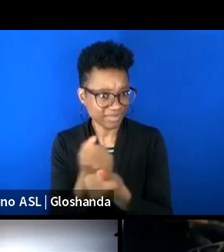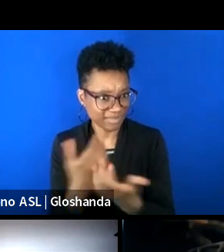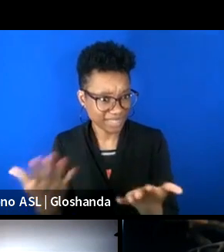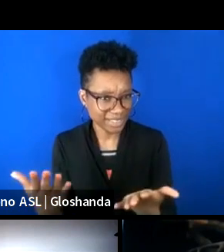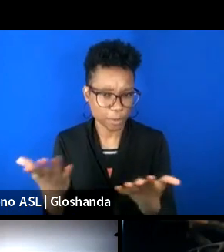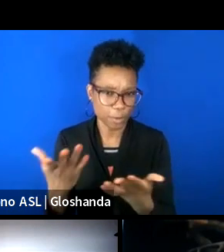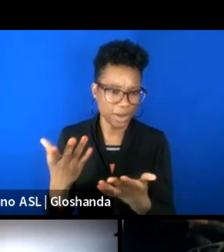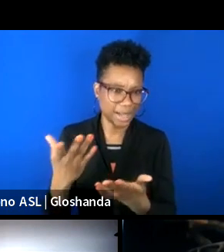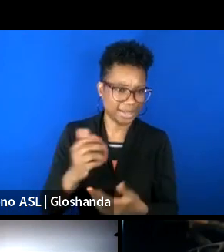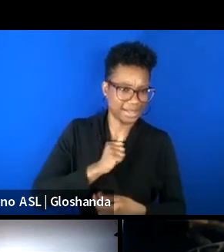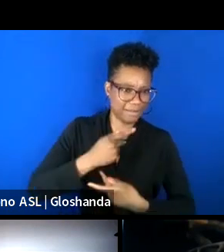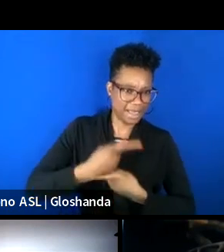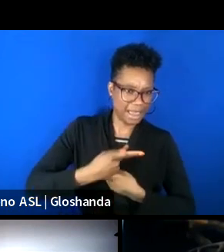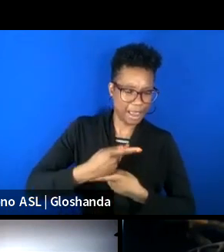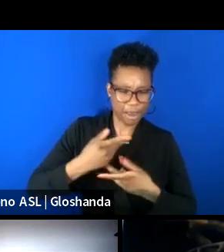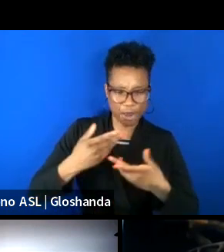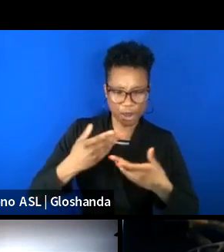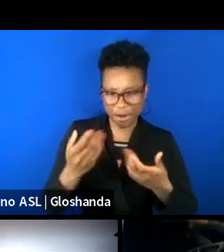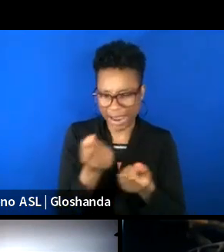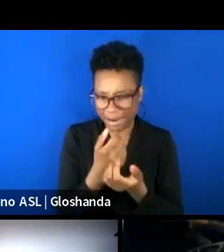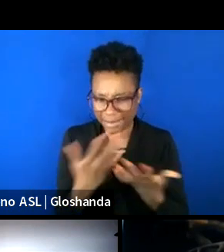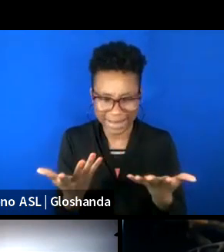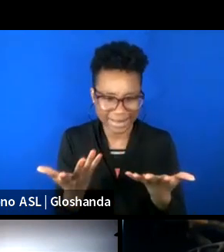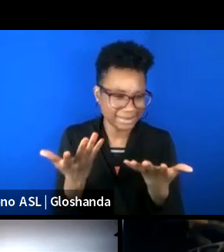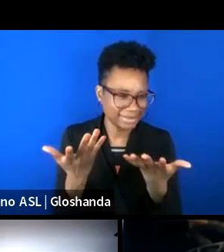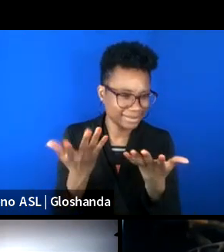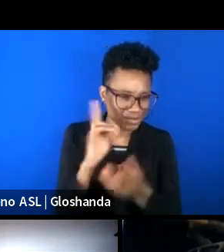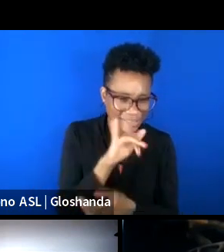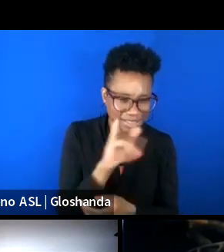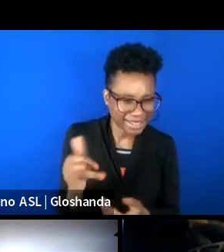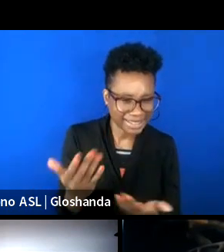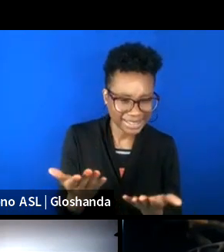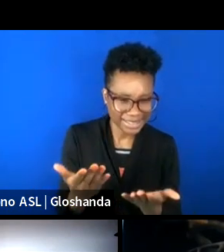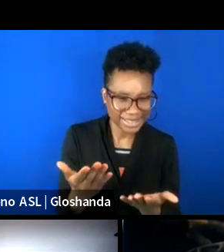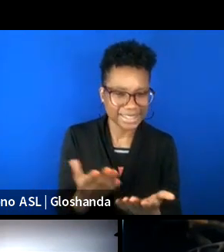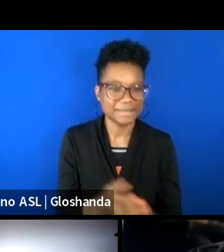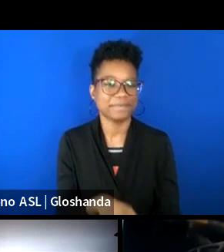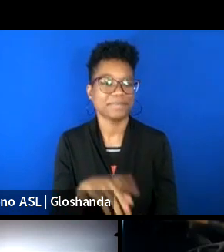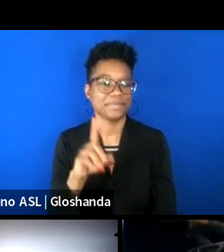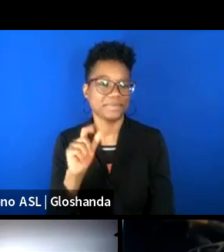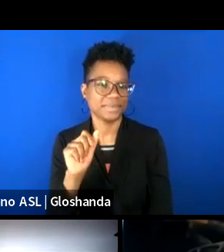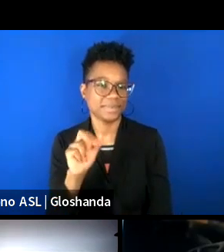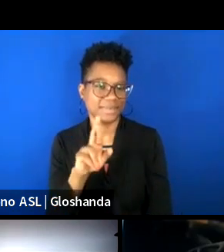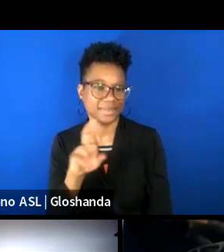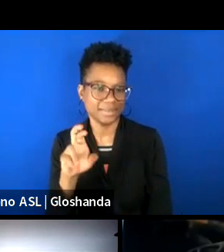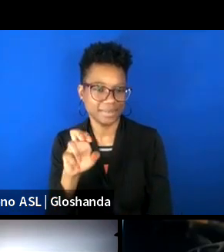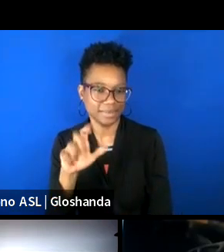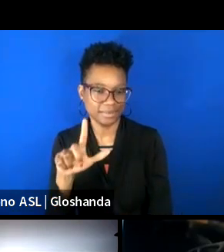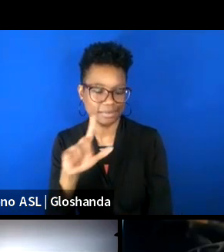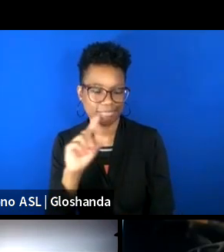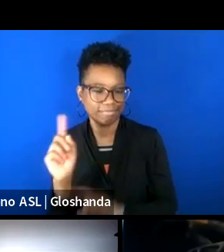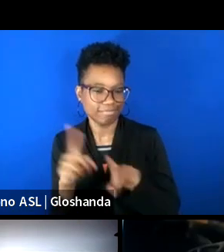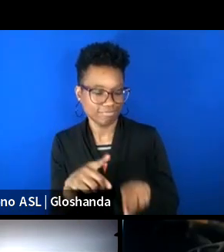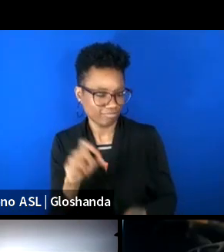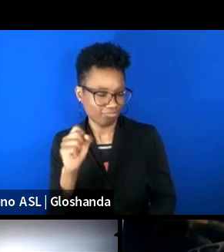Self-care, all of those things sort of like put together. Yeah, absolutely. You know, I think